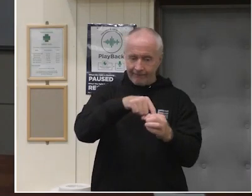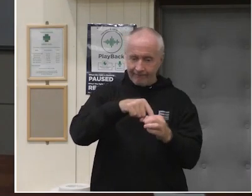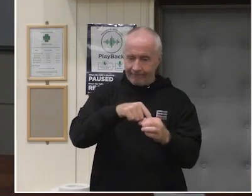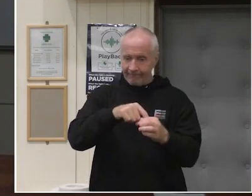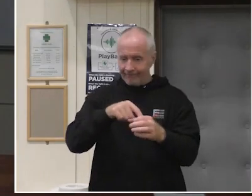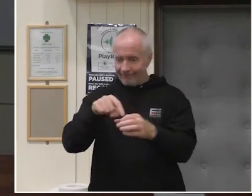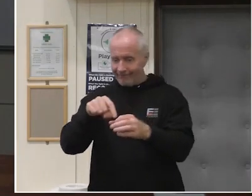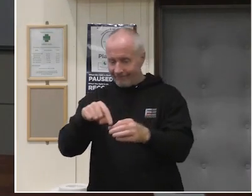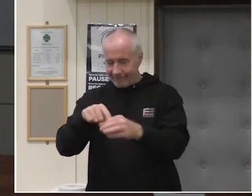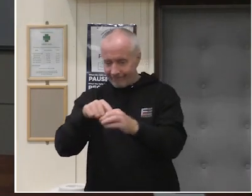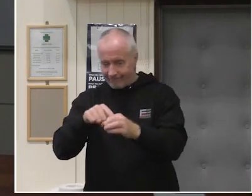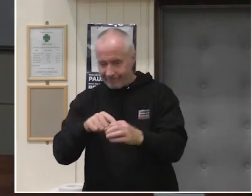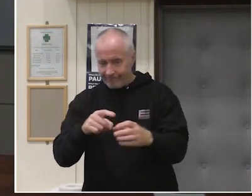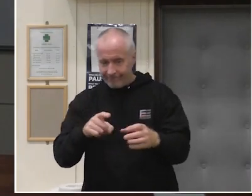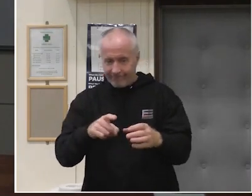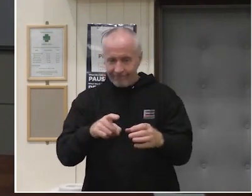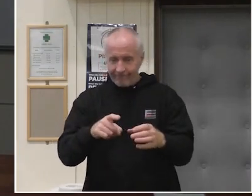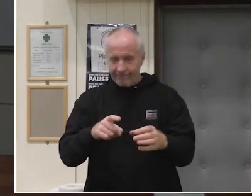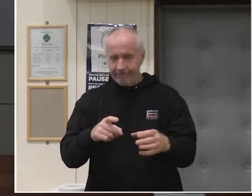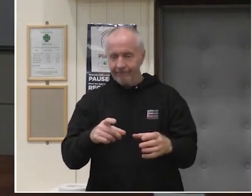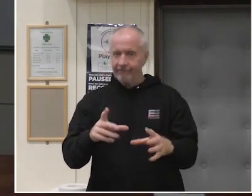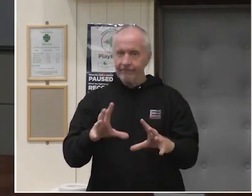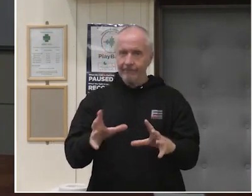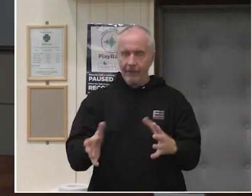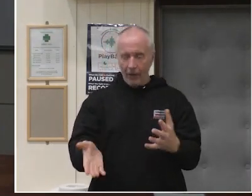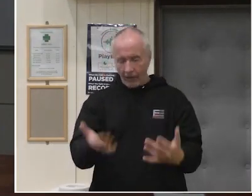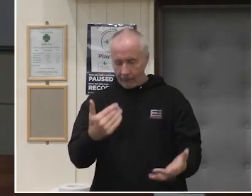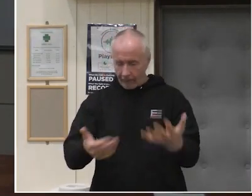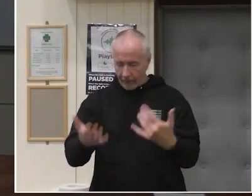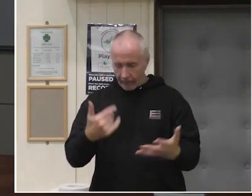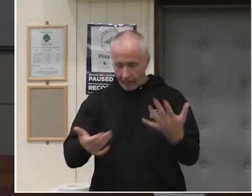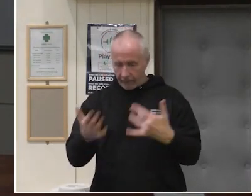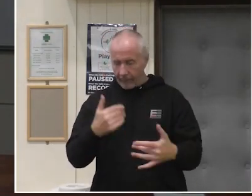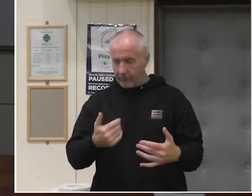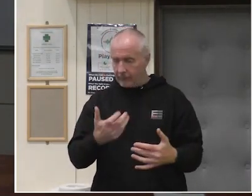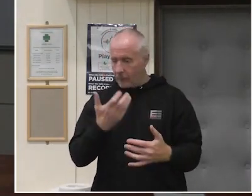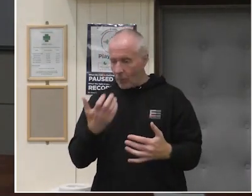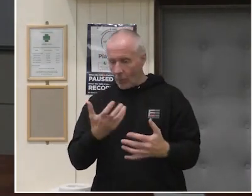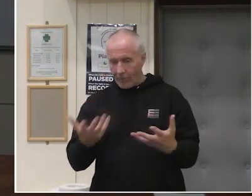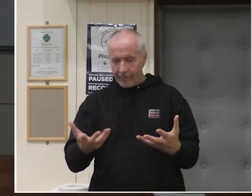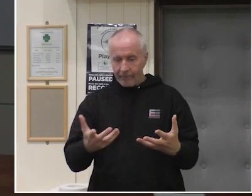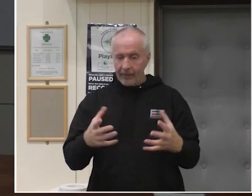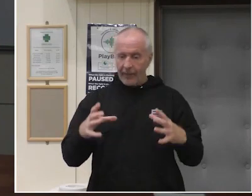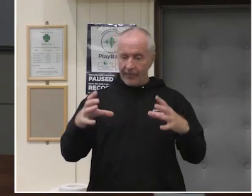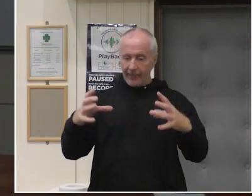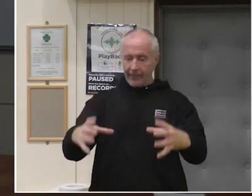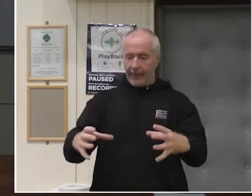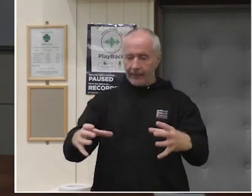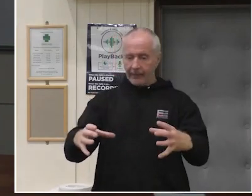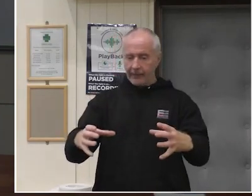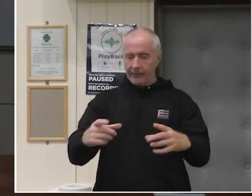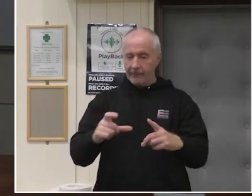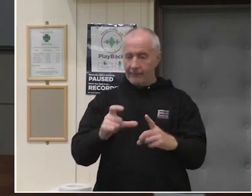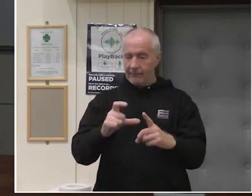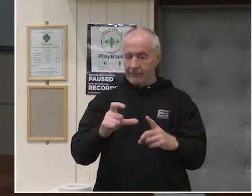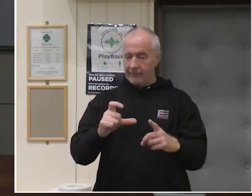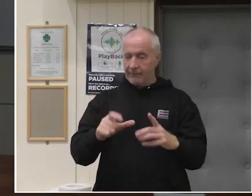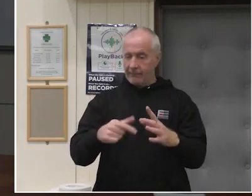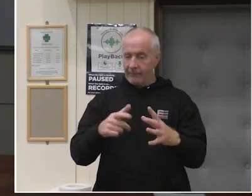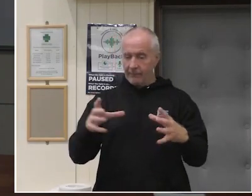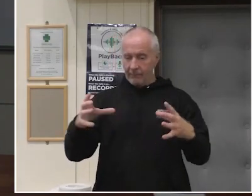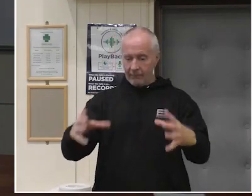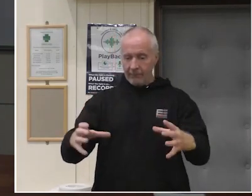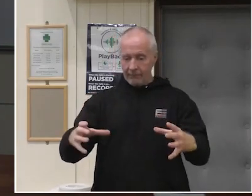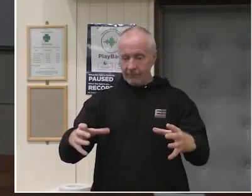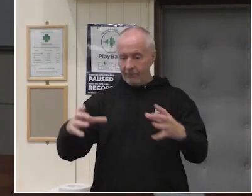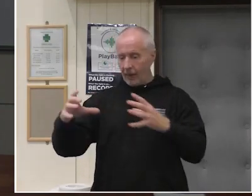apart, take everything, warm everything up, and swap the physical cavity for something of a different size. Now this is